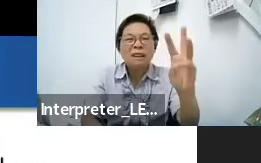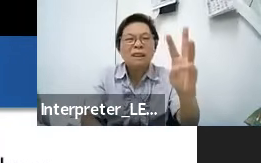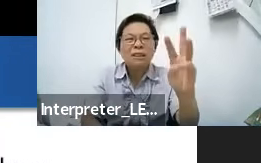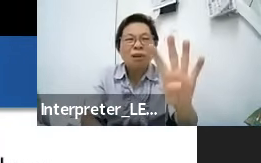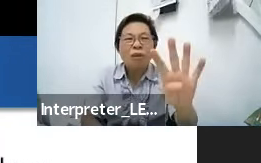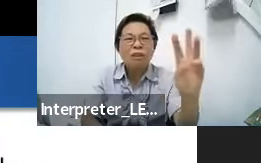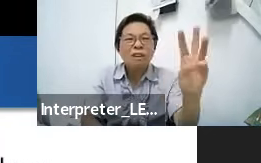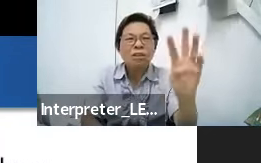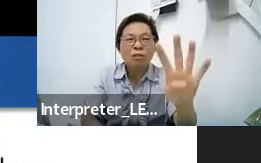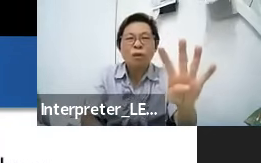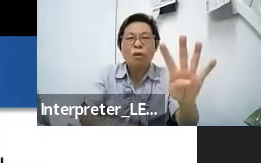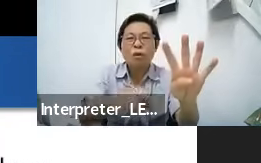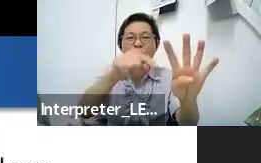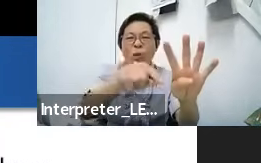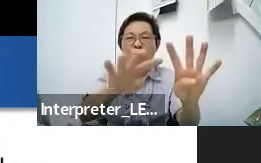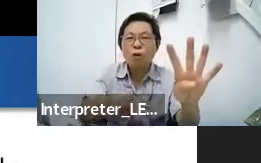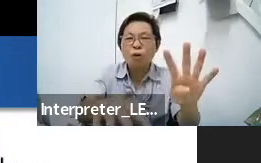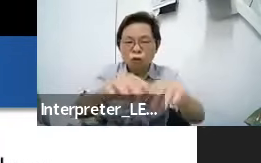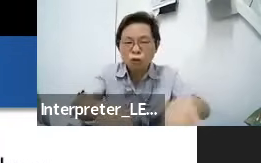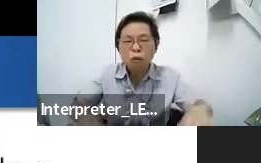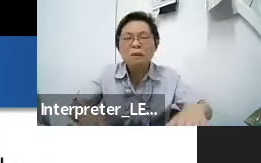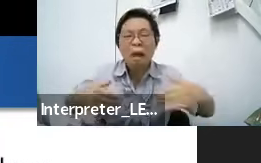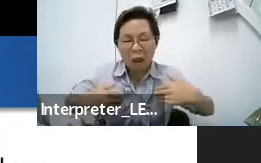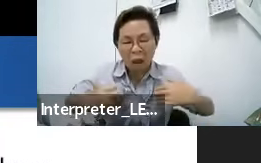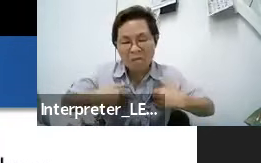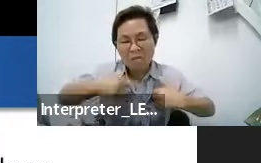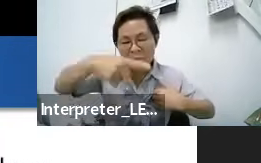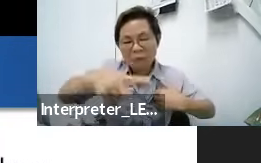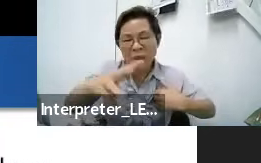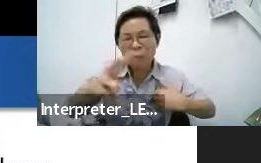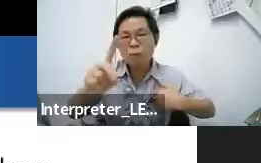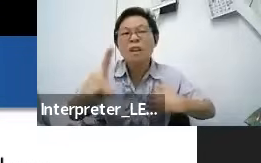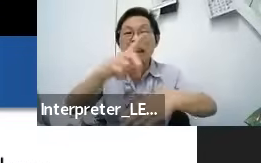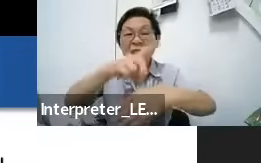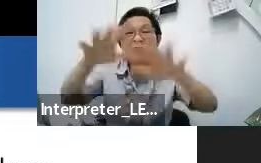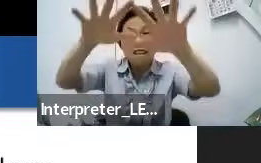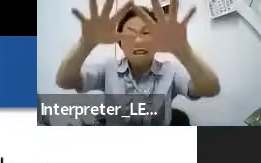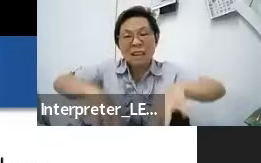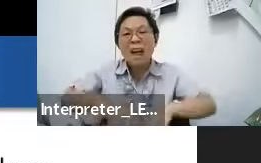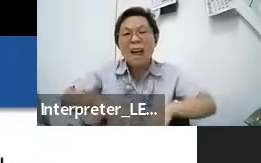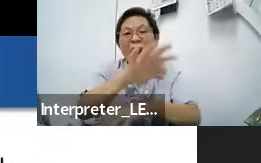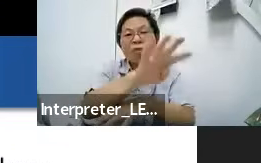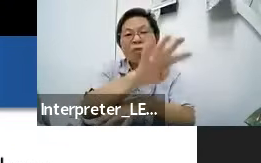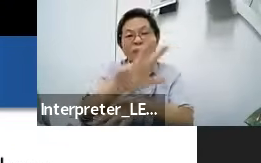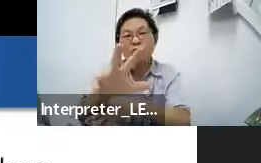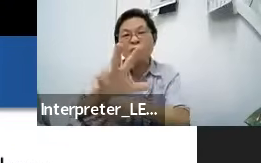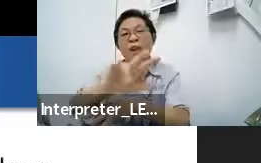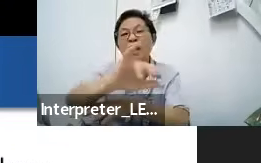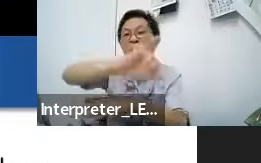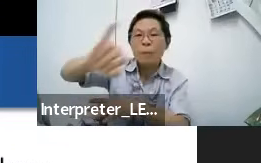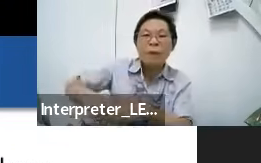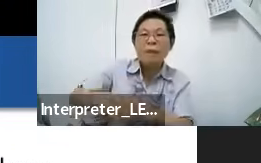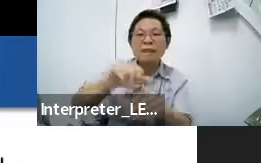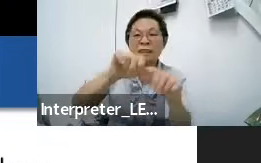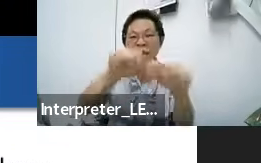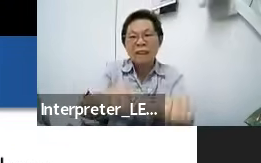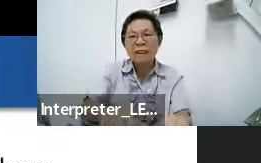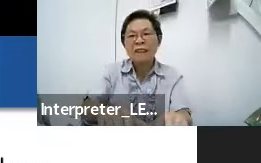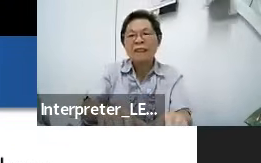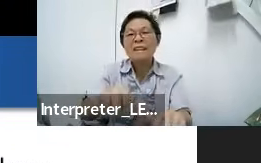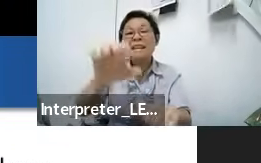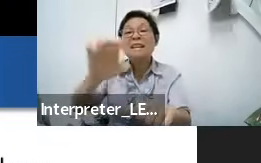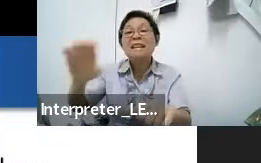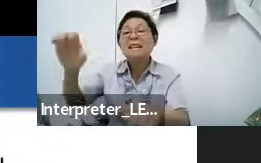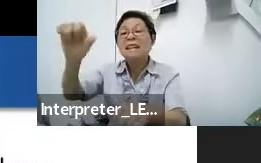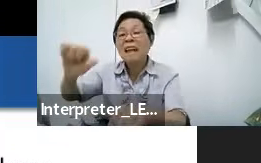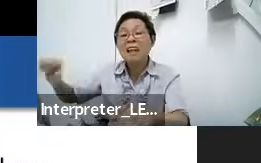64 million children living with disabilities in South Asia and 43 million living in East Asia and the Pacific.